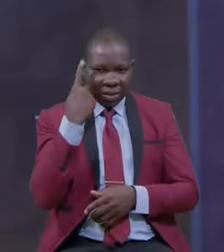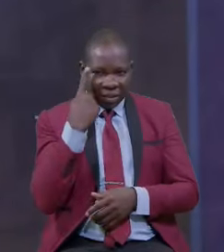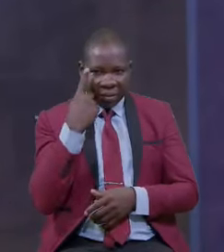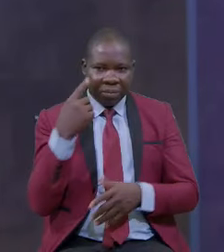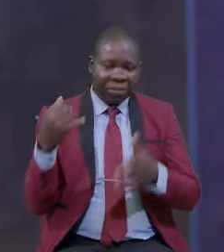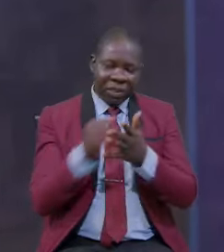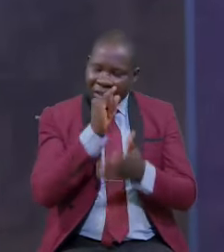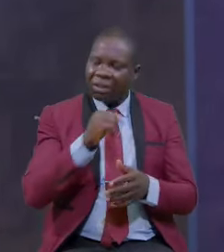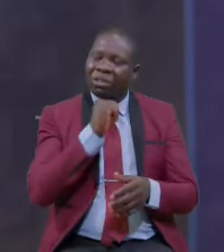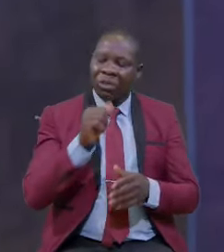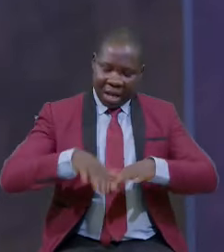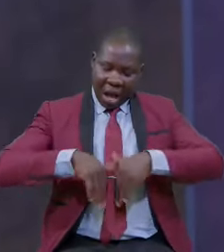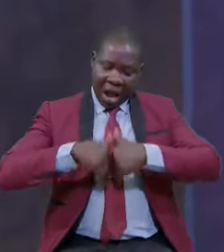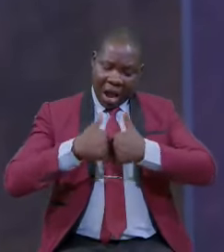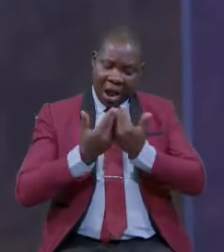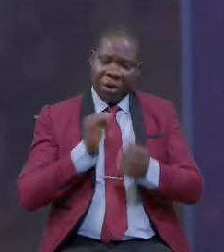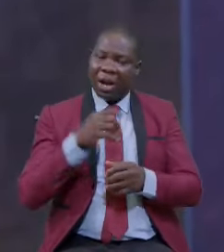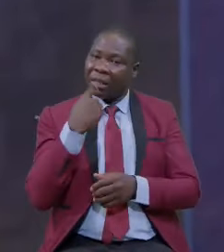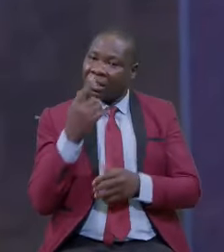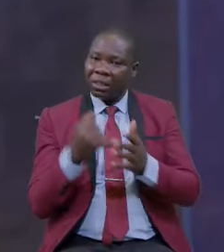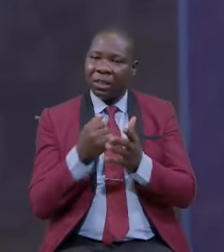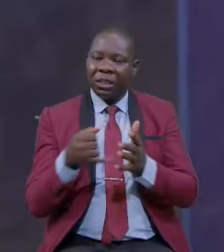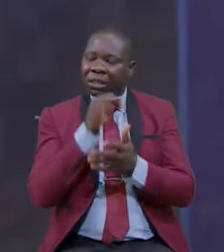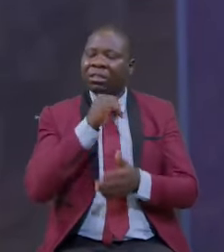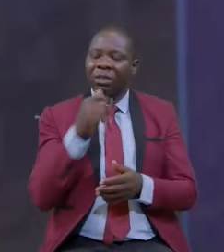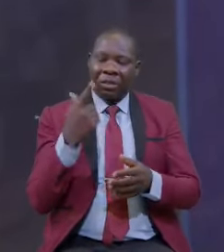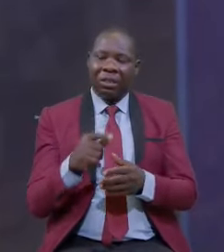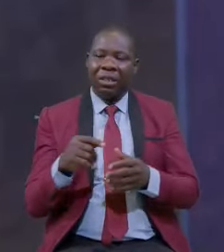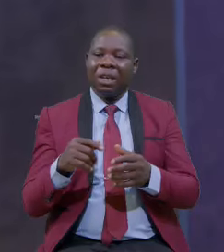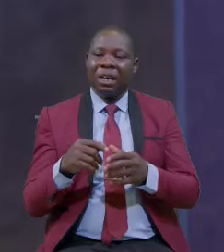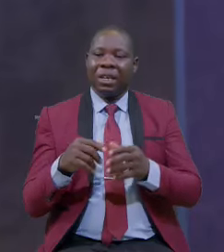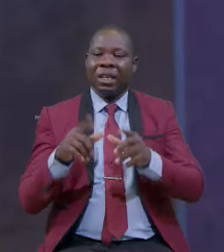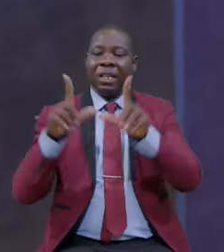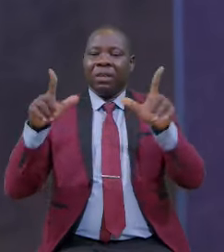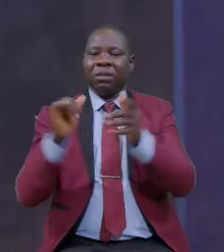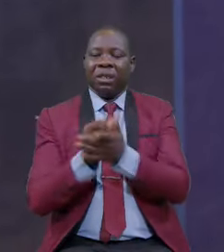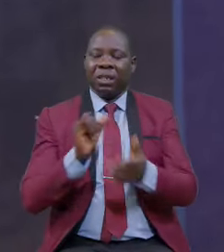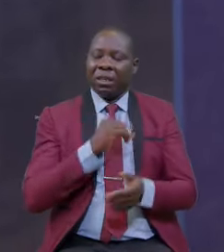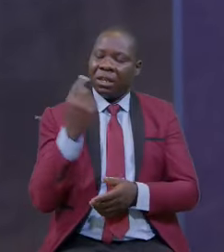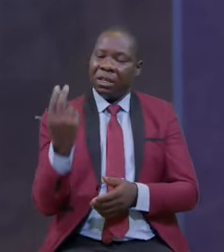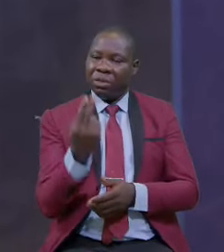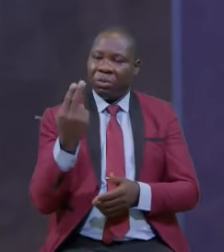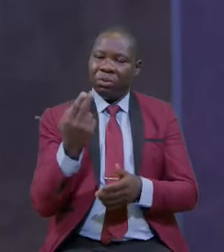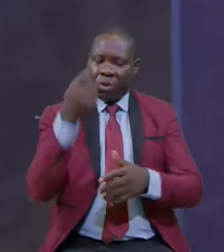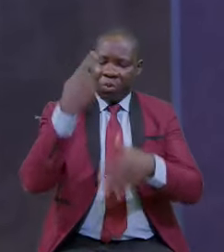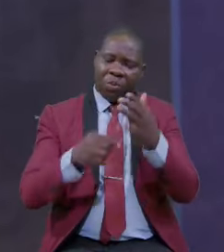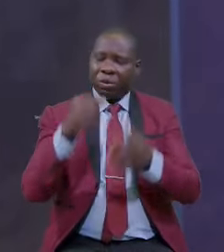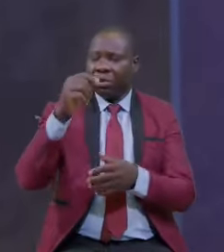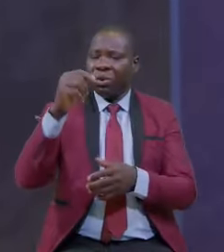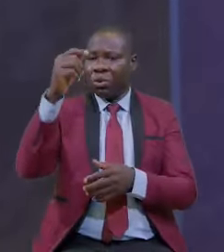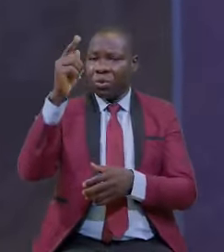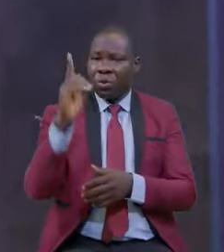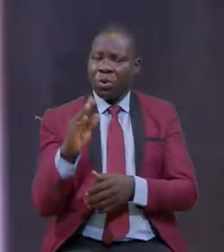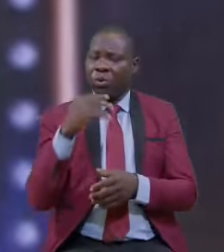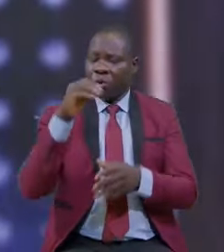it. It is not the vocabulary I used. What God put in my mouth is what I said.